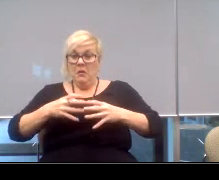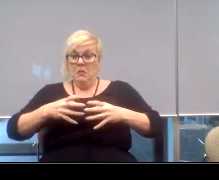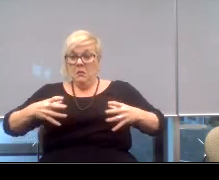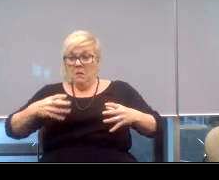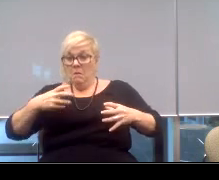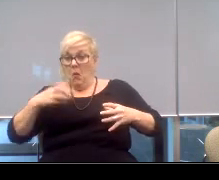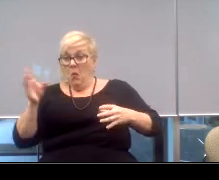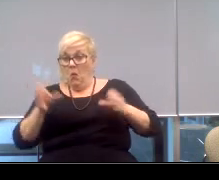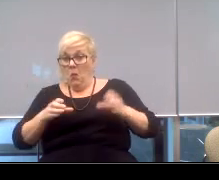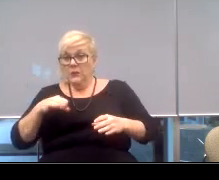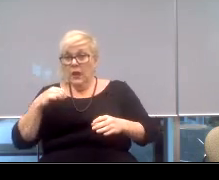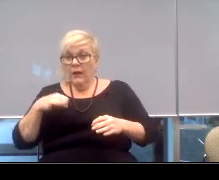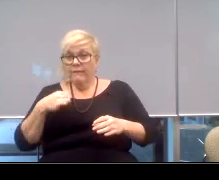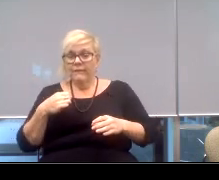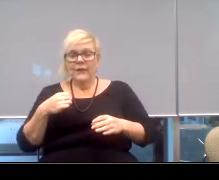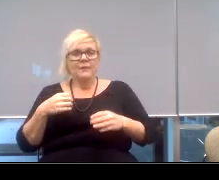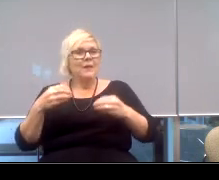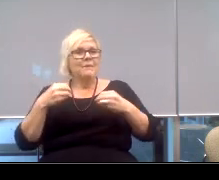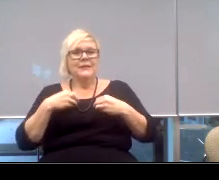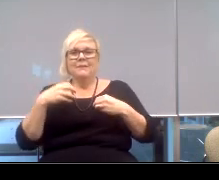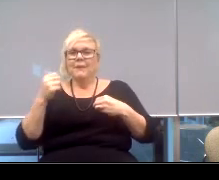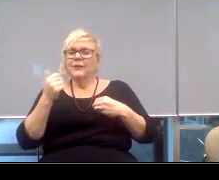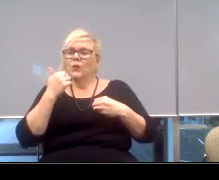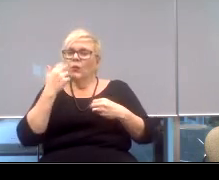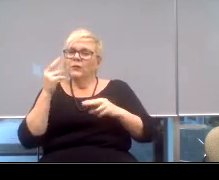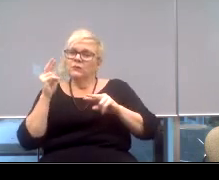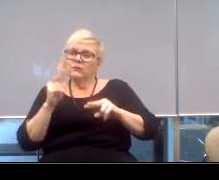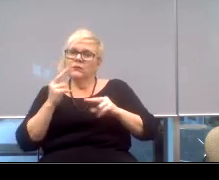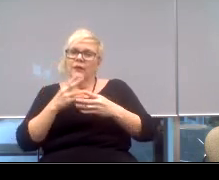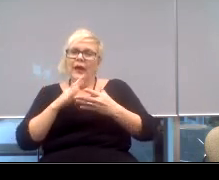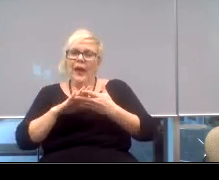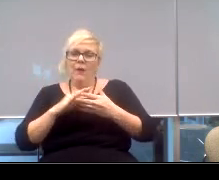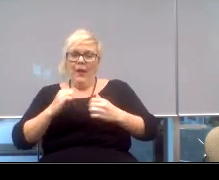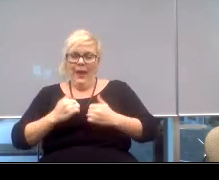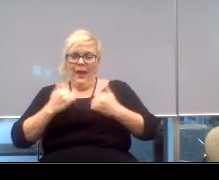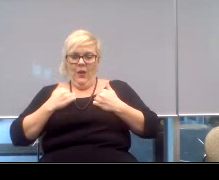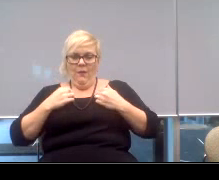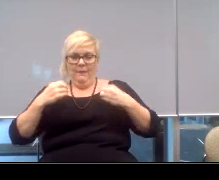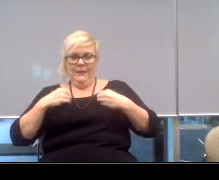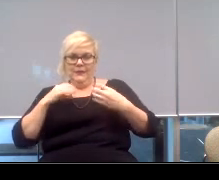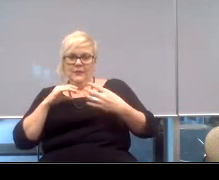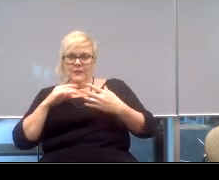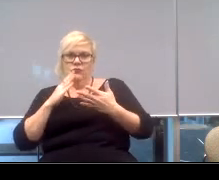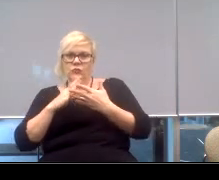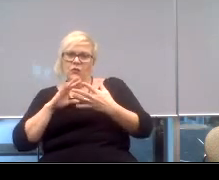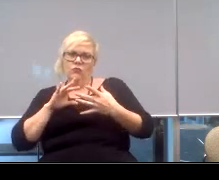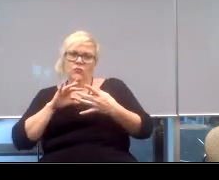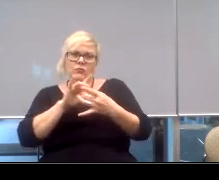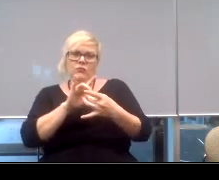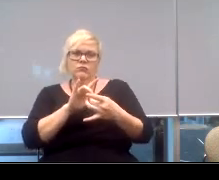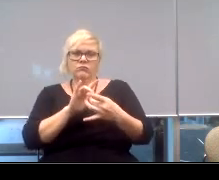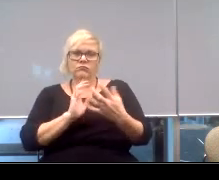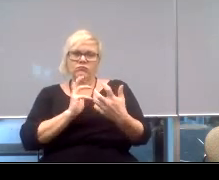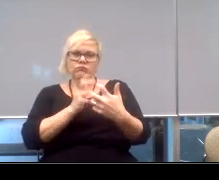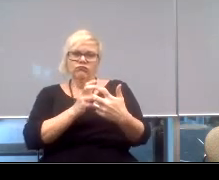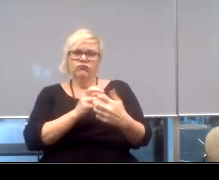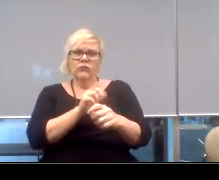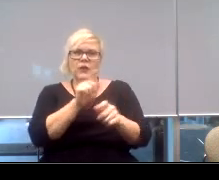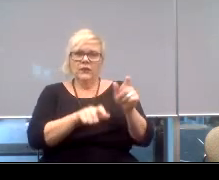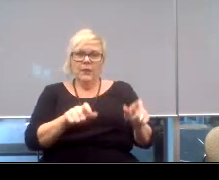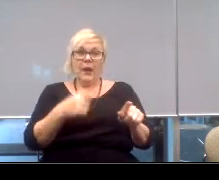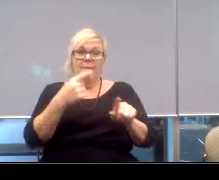marketplace, business needs to be constantly looking at how they stay relevant to the customers that they have now and attract